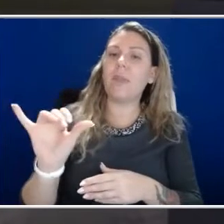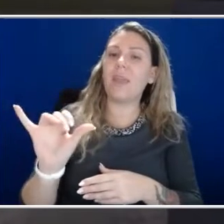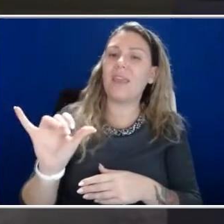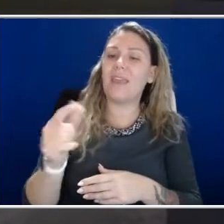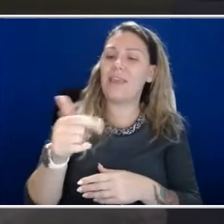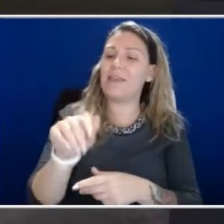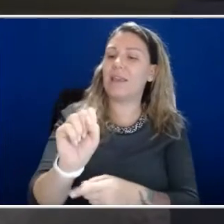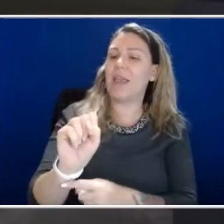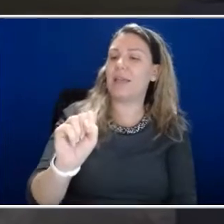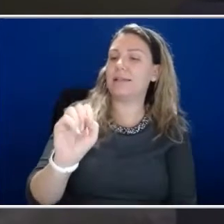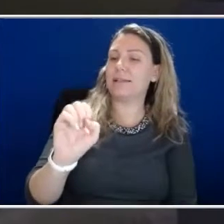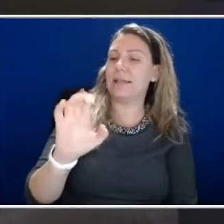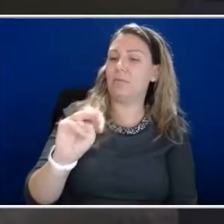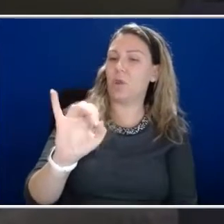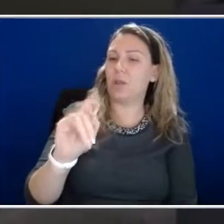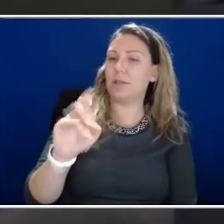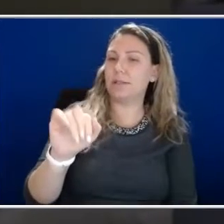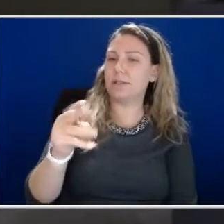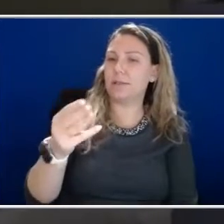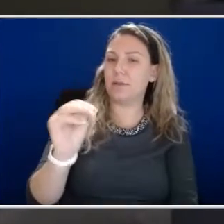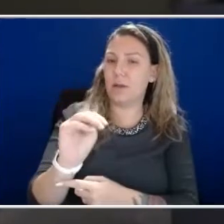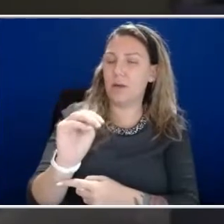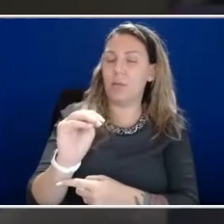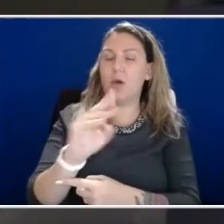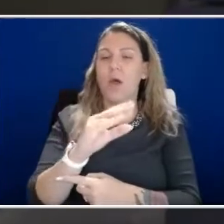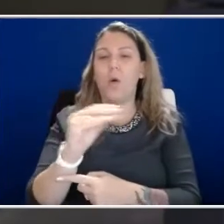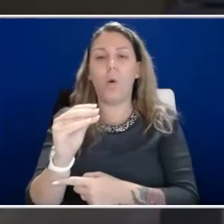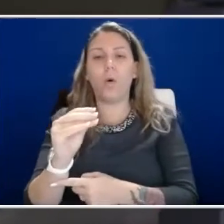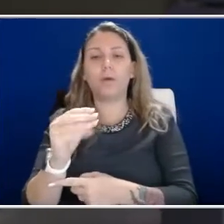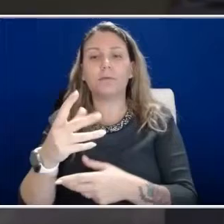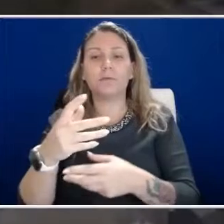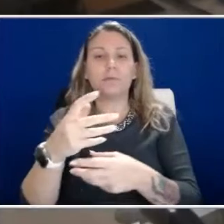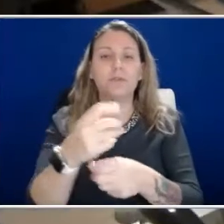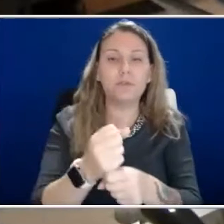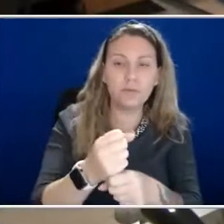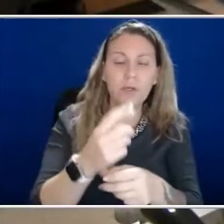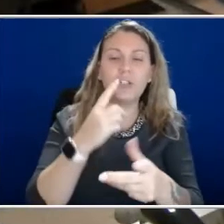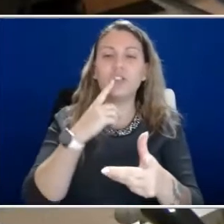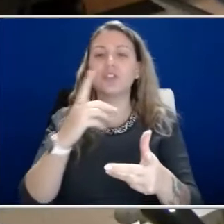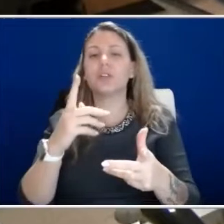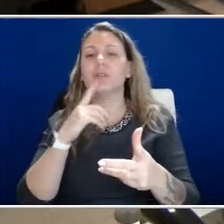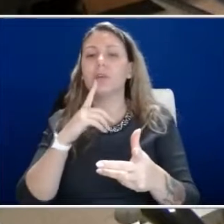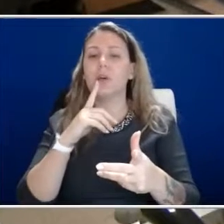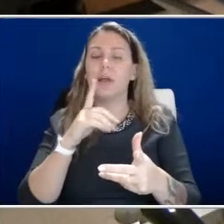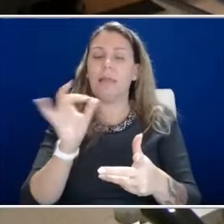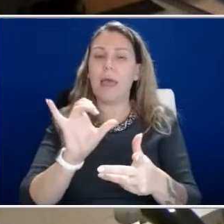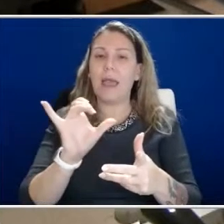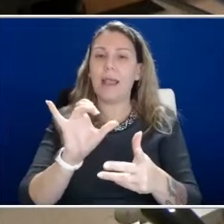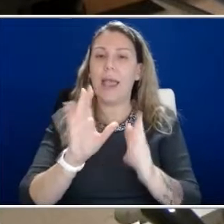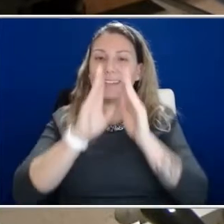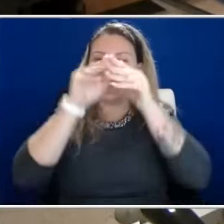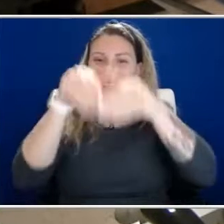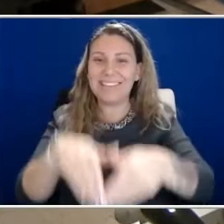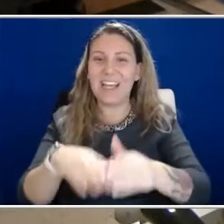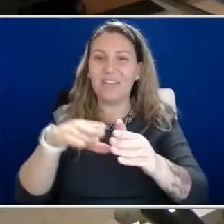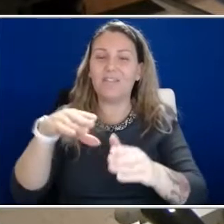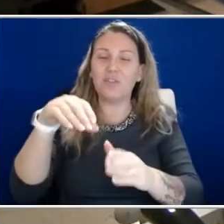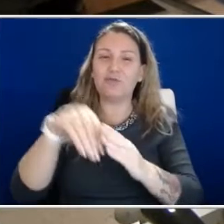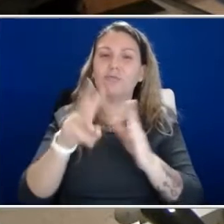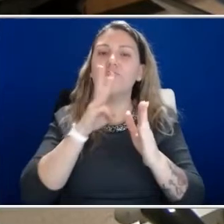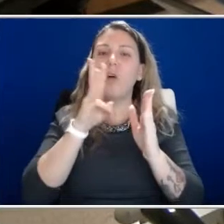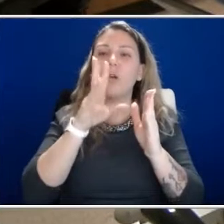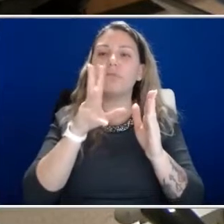and decompression illness are often used in divers who are doing deep sea diving. Is that when we hear about divers getting the